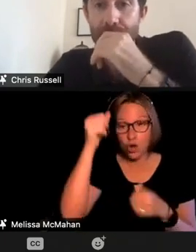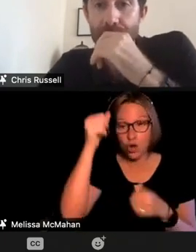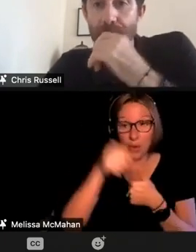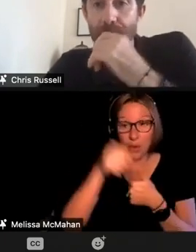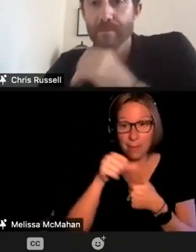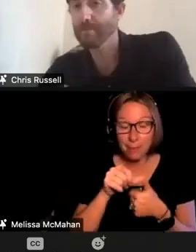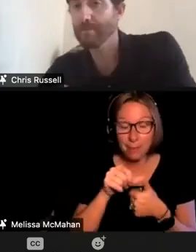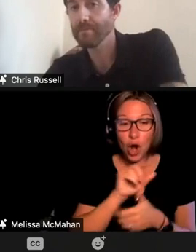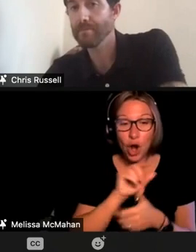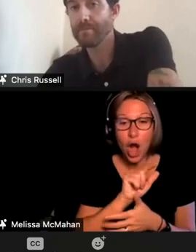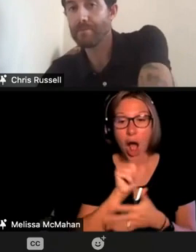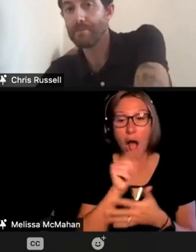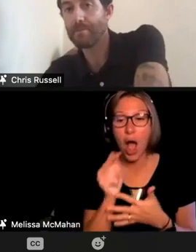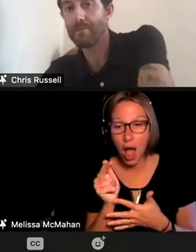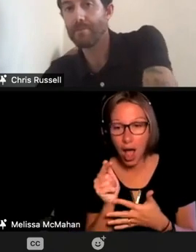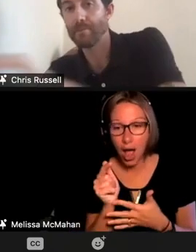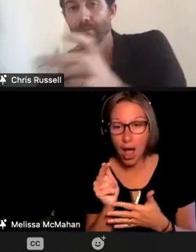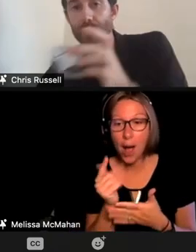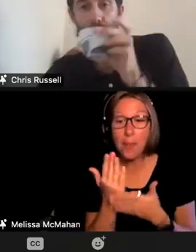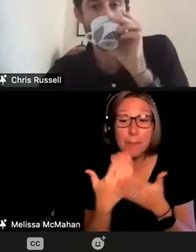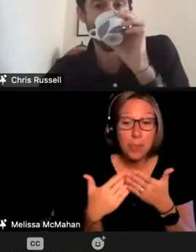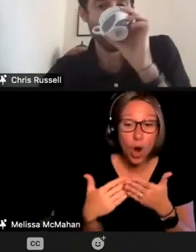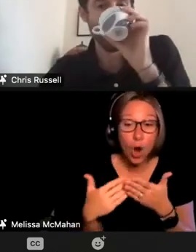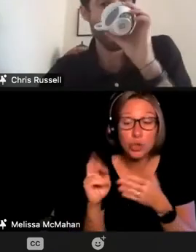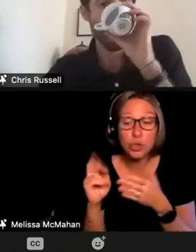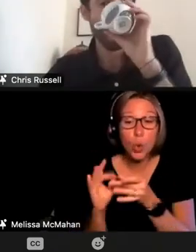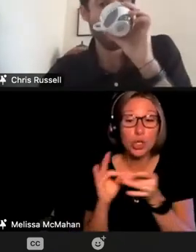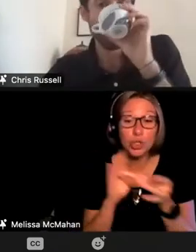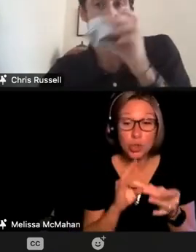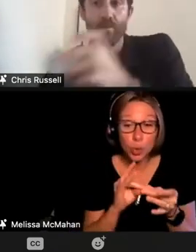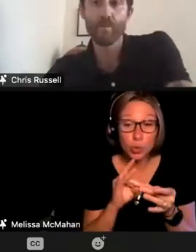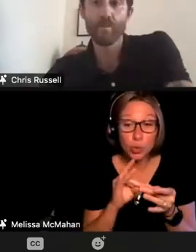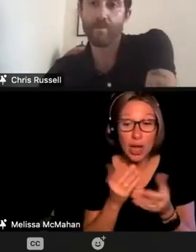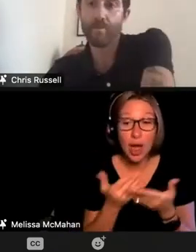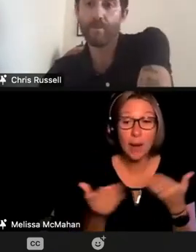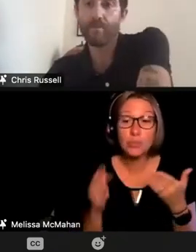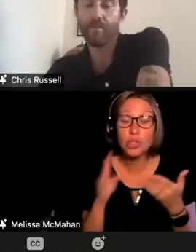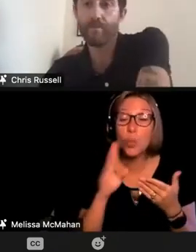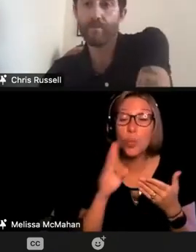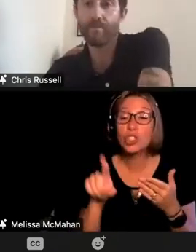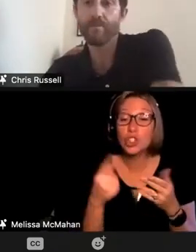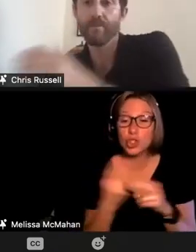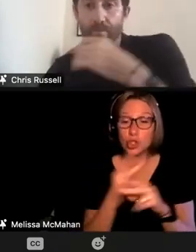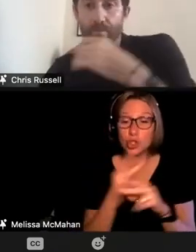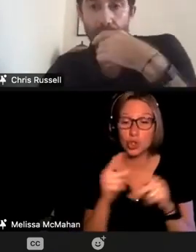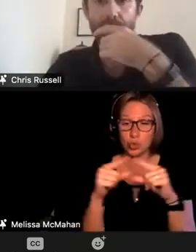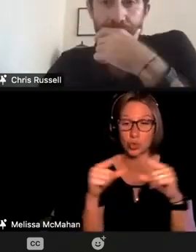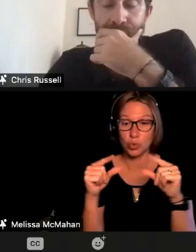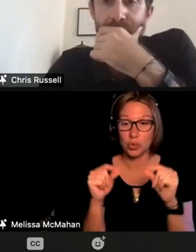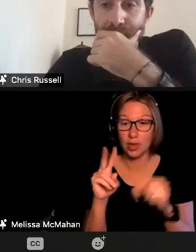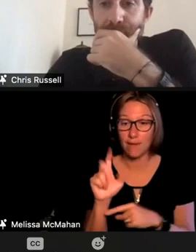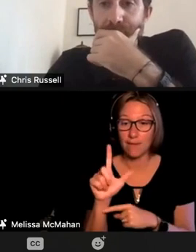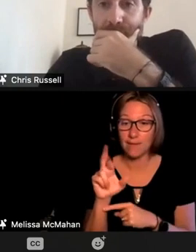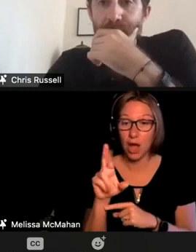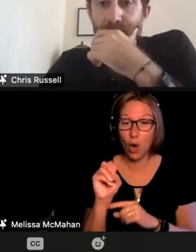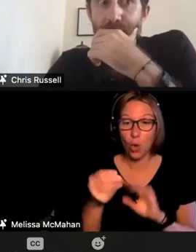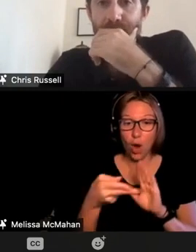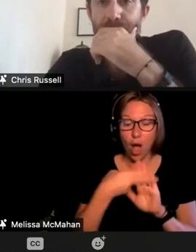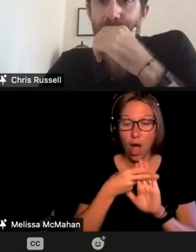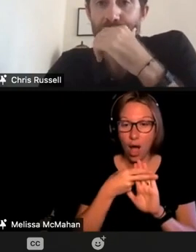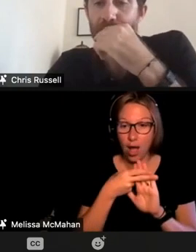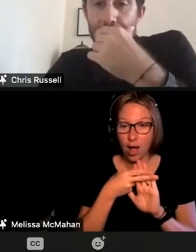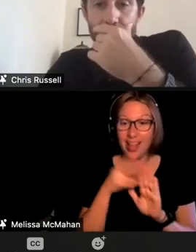associated object. Maybe you're putting on just the strip of Velcro that you're going to mount, and that's going to become your symbol. Because then again,